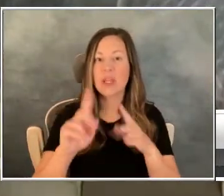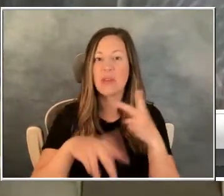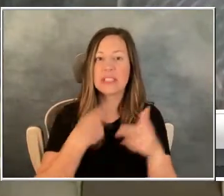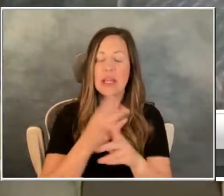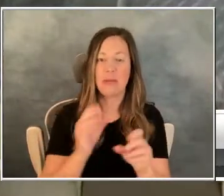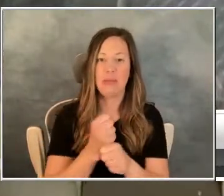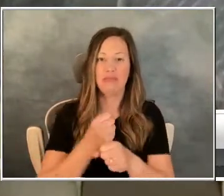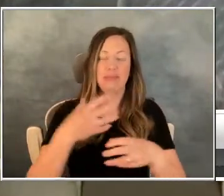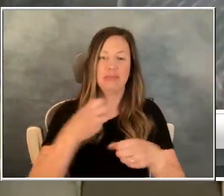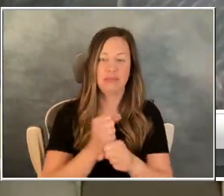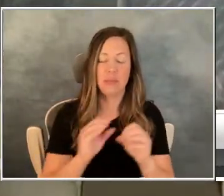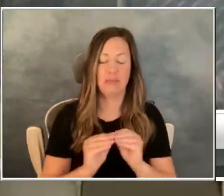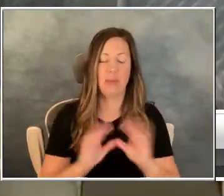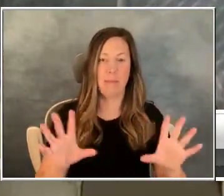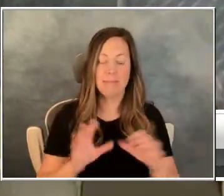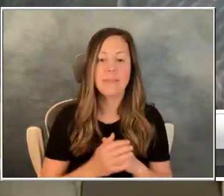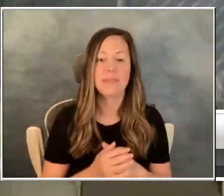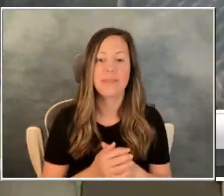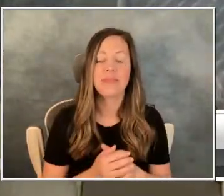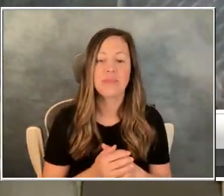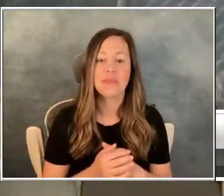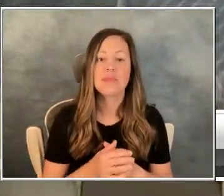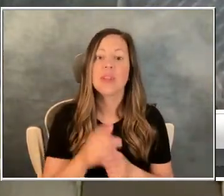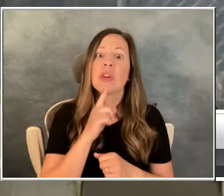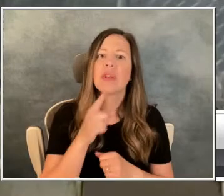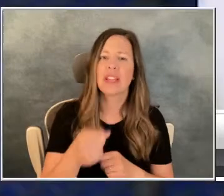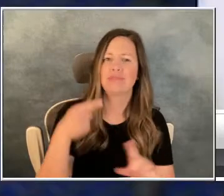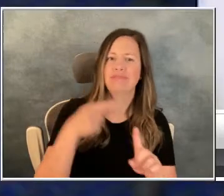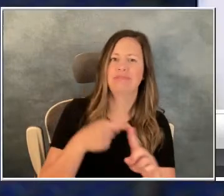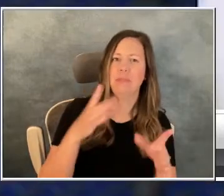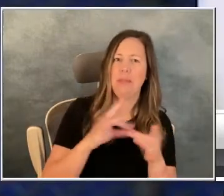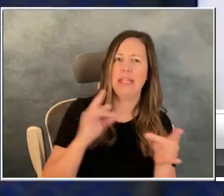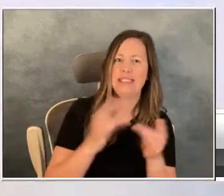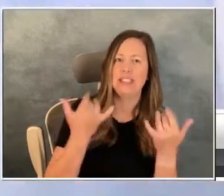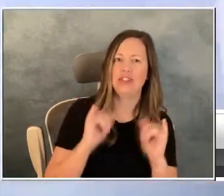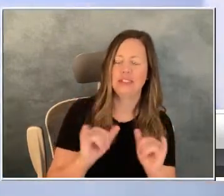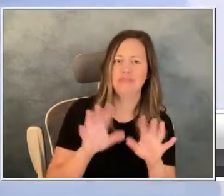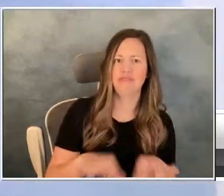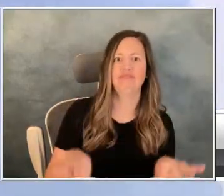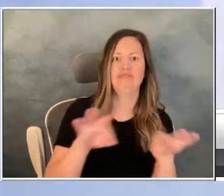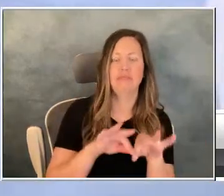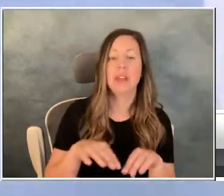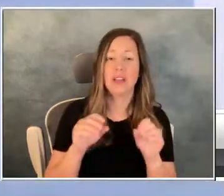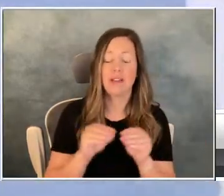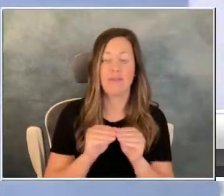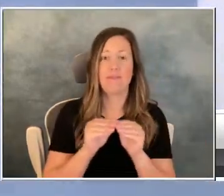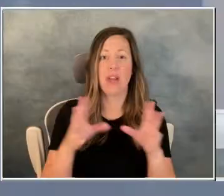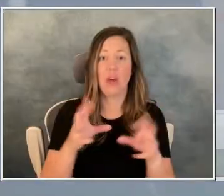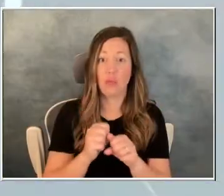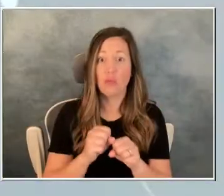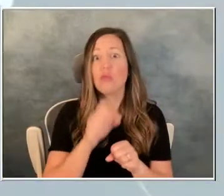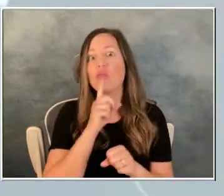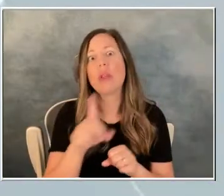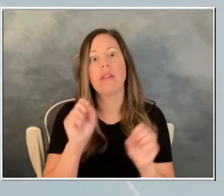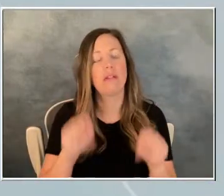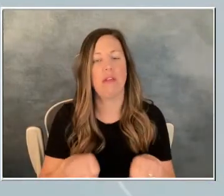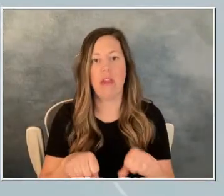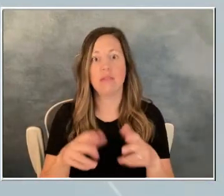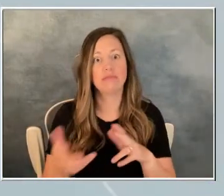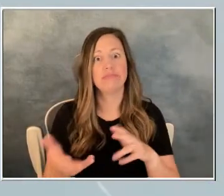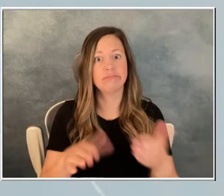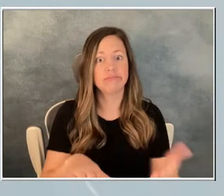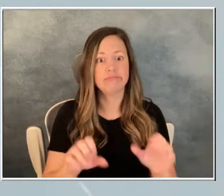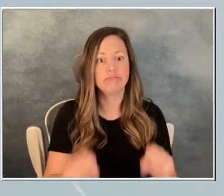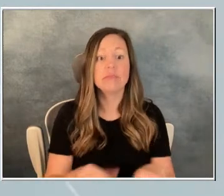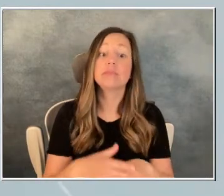so necessary. And the core message is crucial. Fireworks truly can be deadly. And according to the U.S.